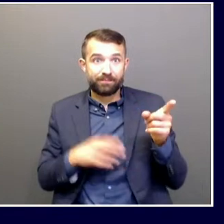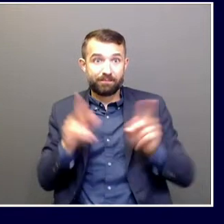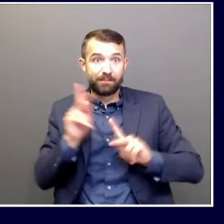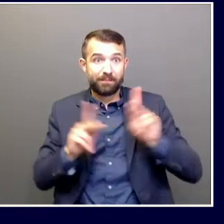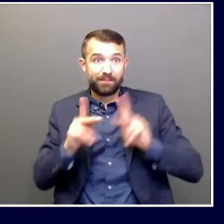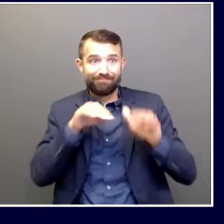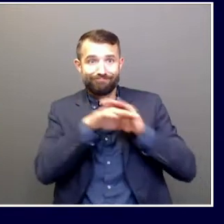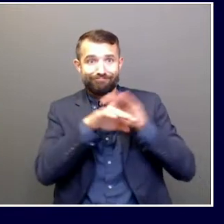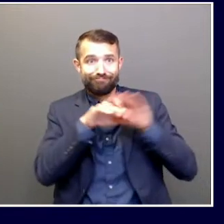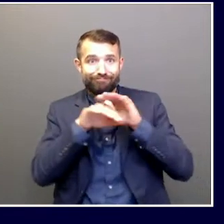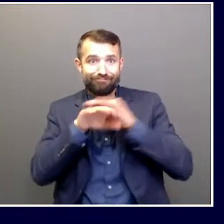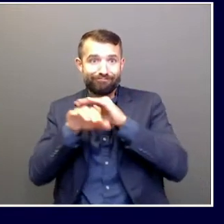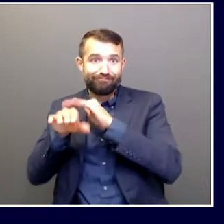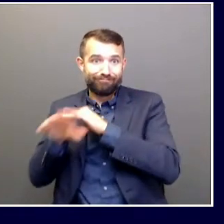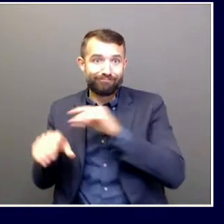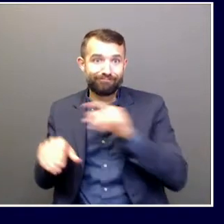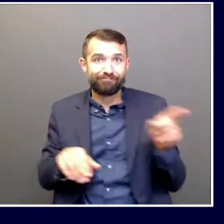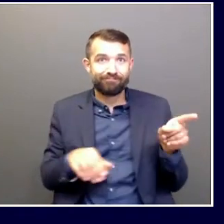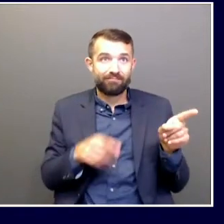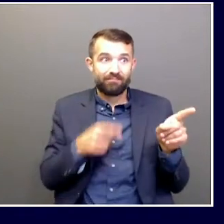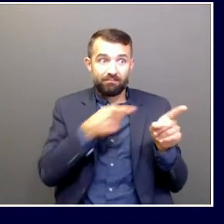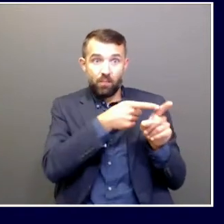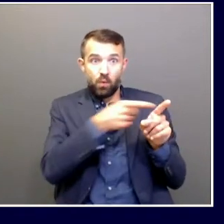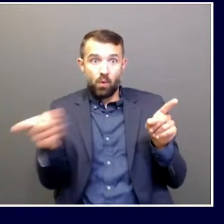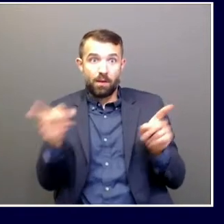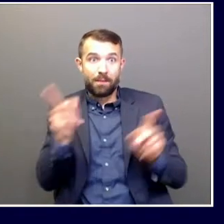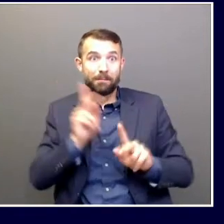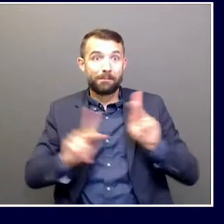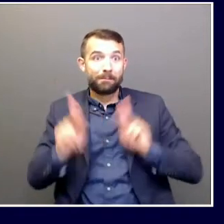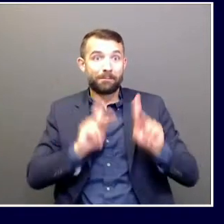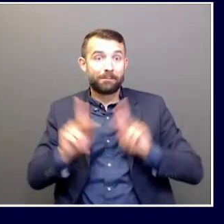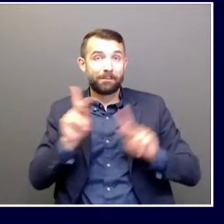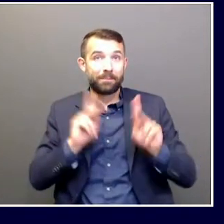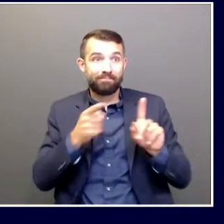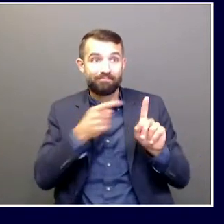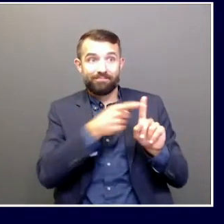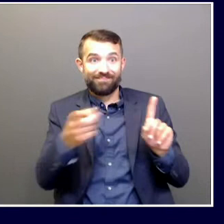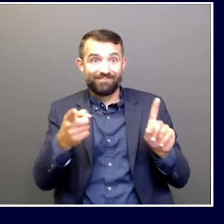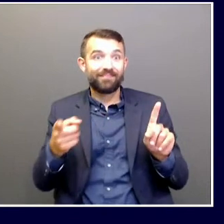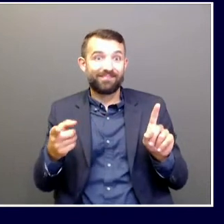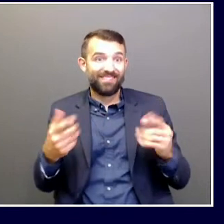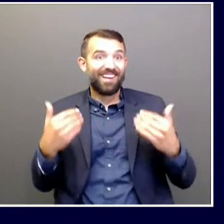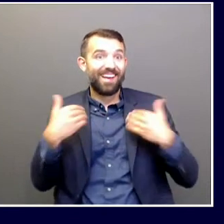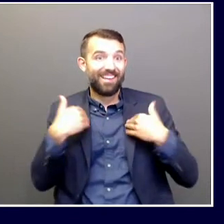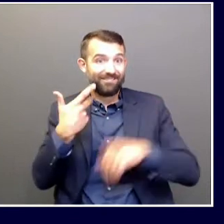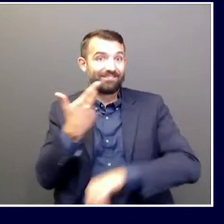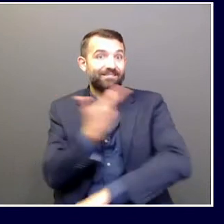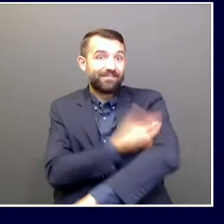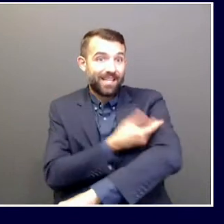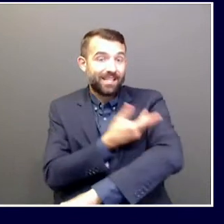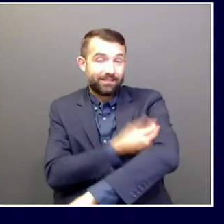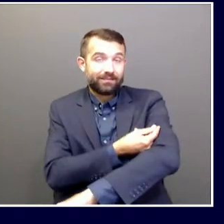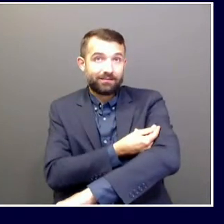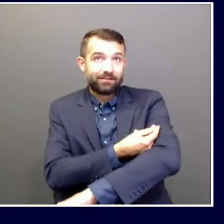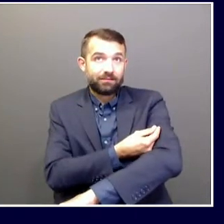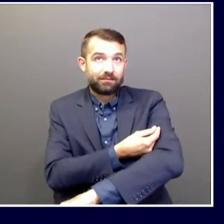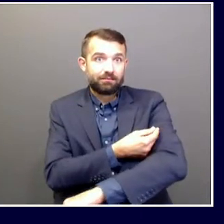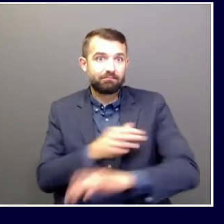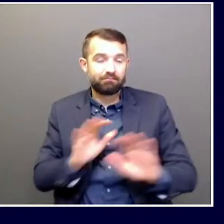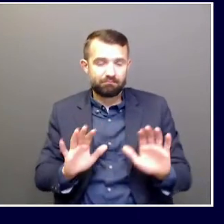seems to have gone up, but yet the ICU numbers are still very high with